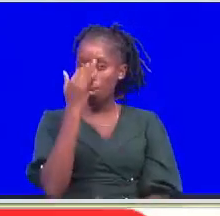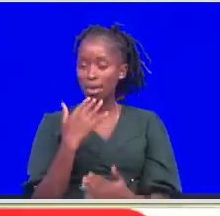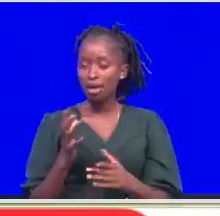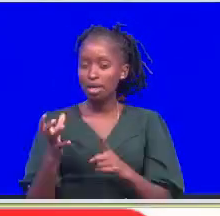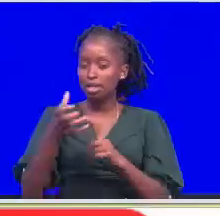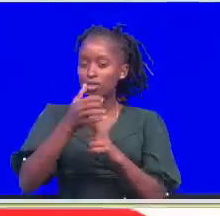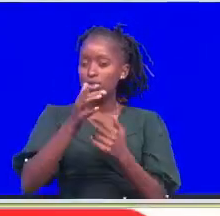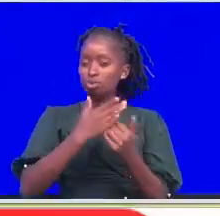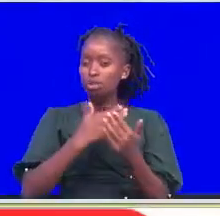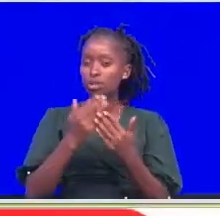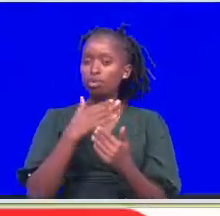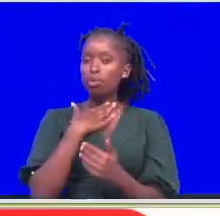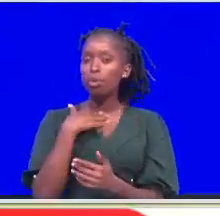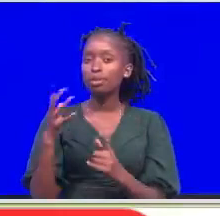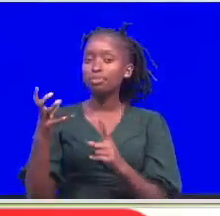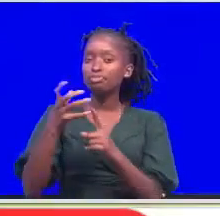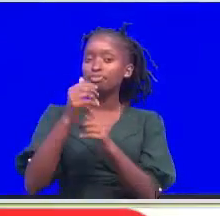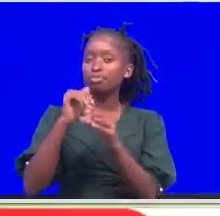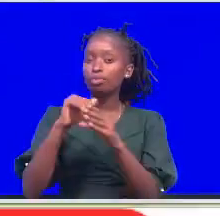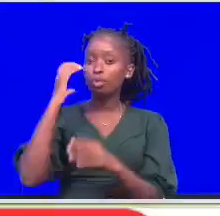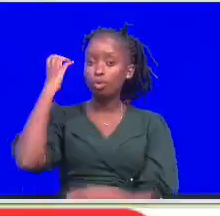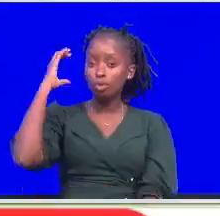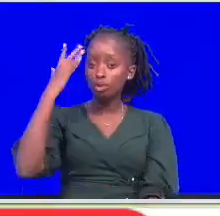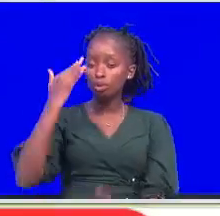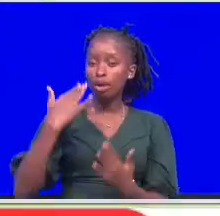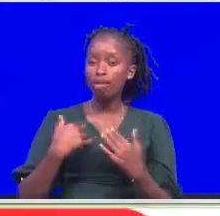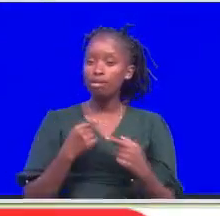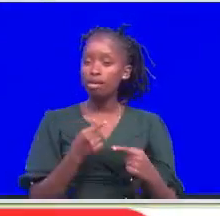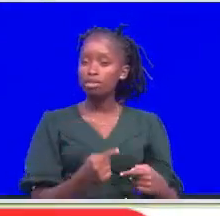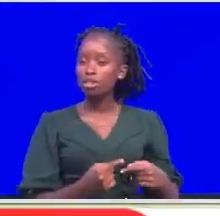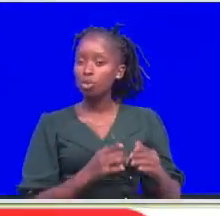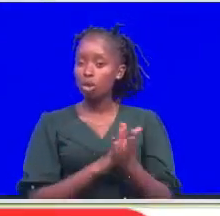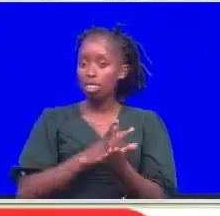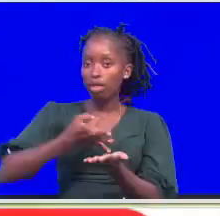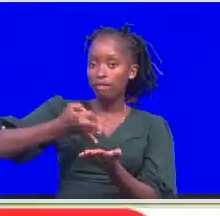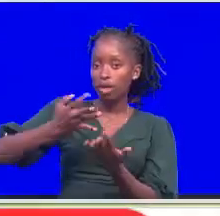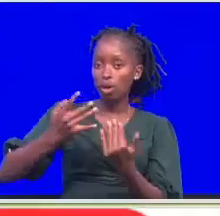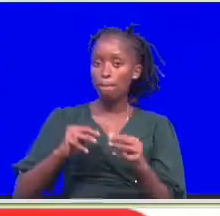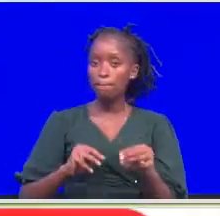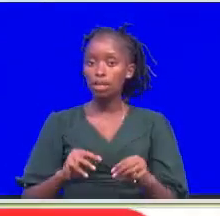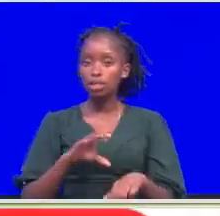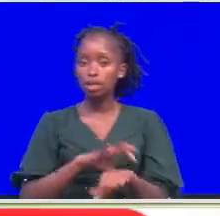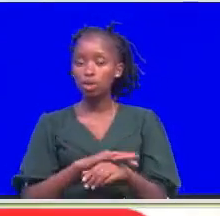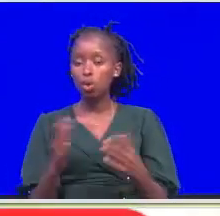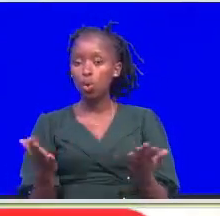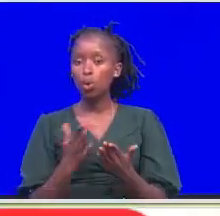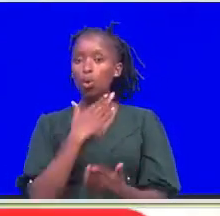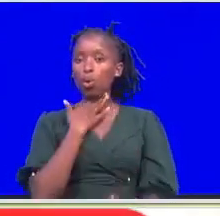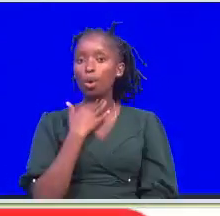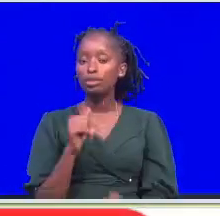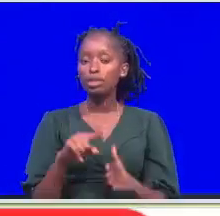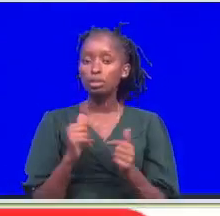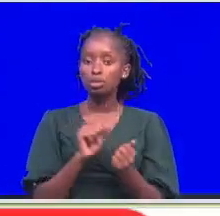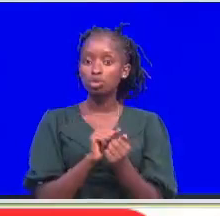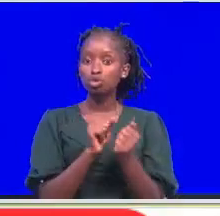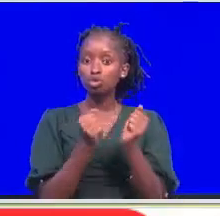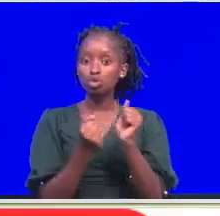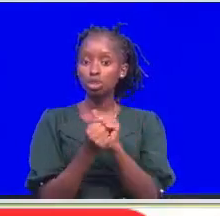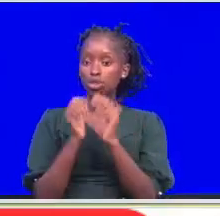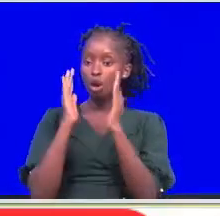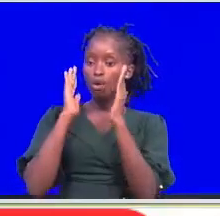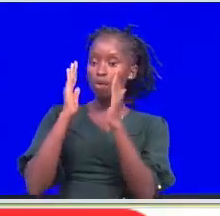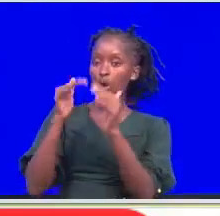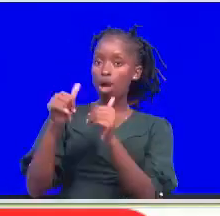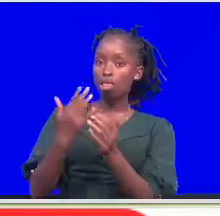to achieve in college because of fees constraint and all that. So I didn't manage to reach where I wanted. And that's why I changed my path. Now I went to